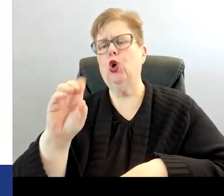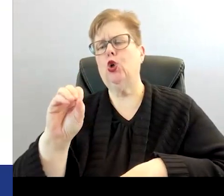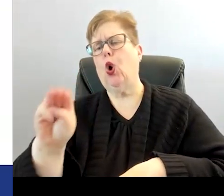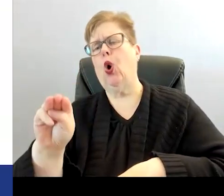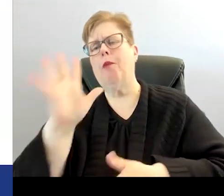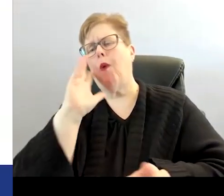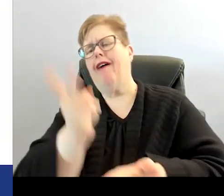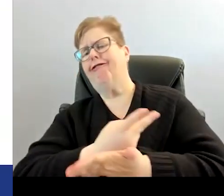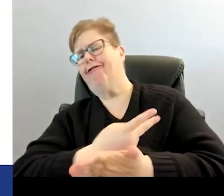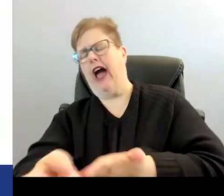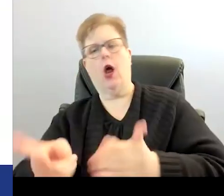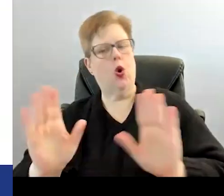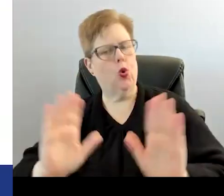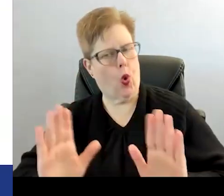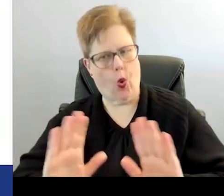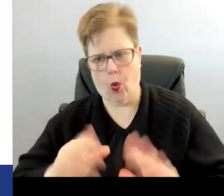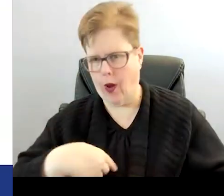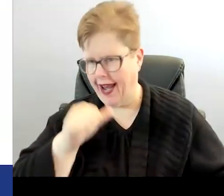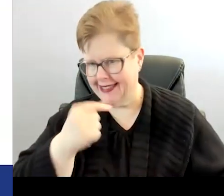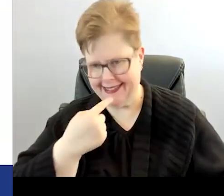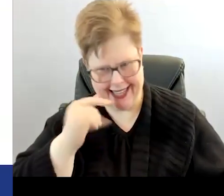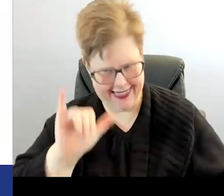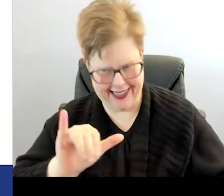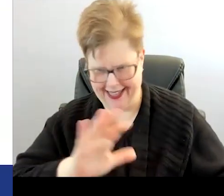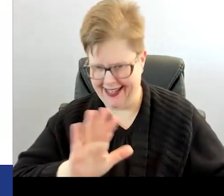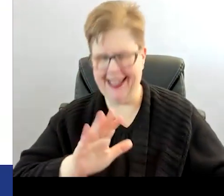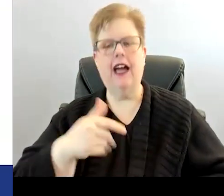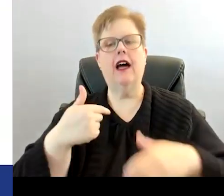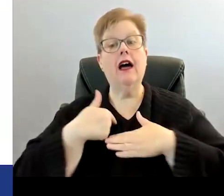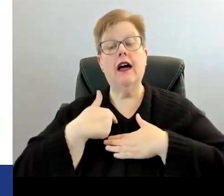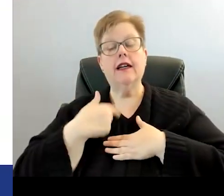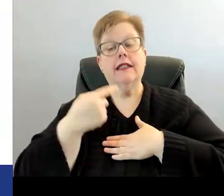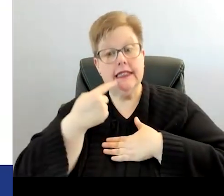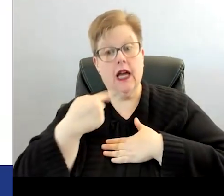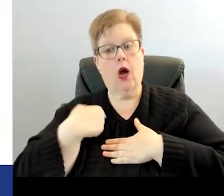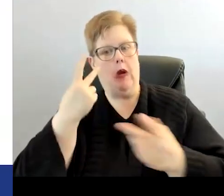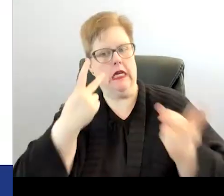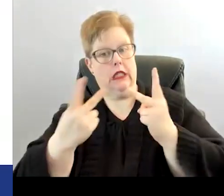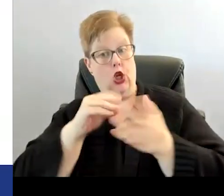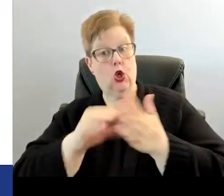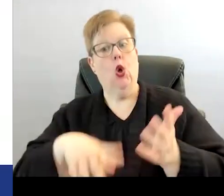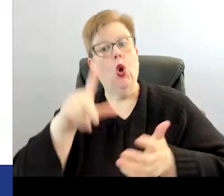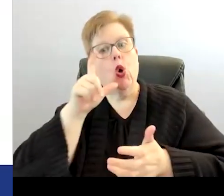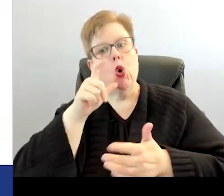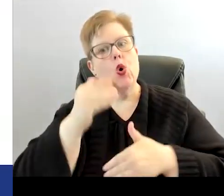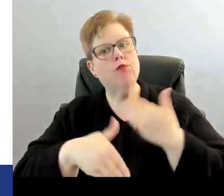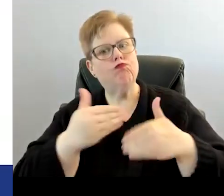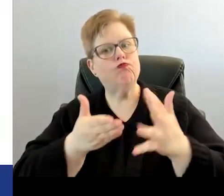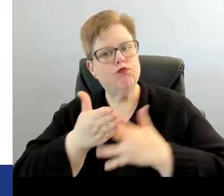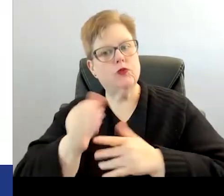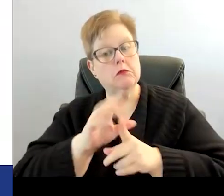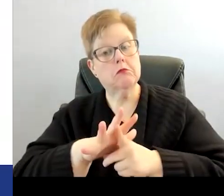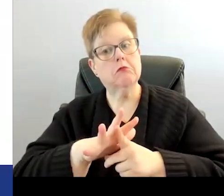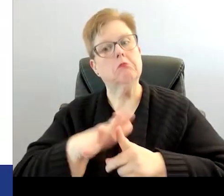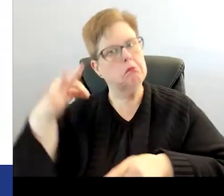failure. That's not what I'm saying. But what I am saying is that we're seeing that students who complete orientation find it